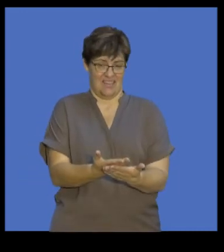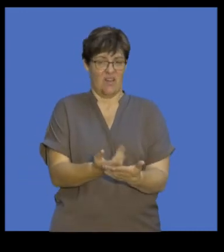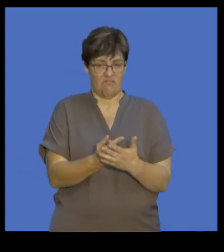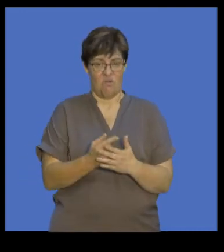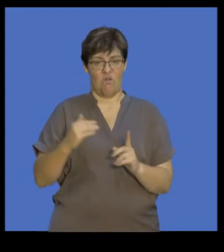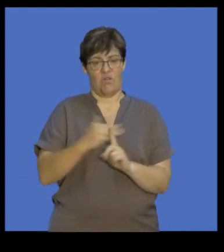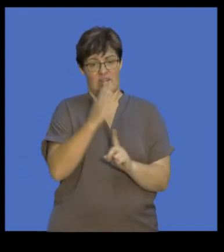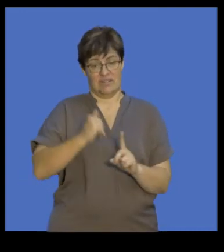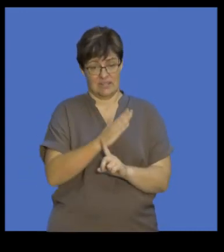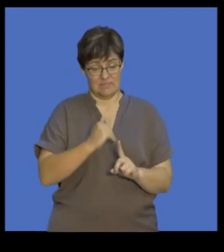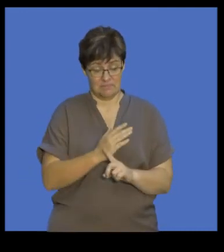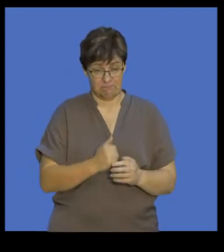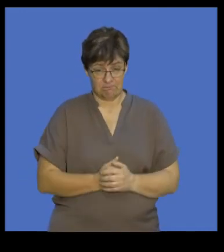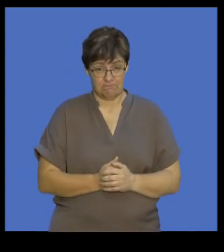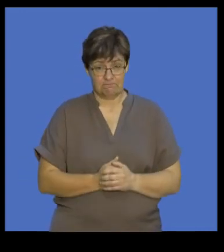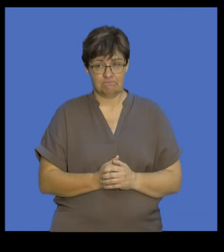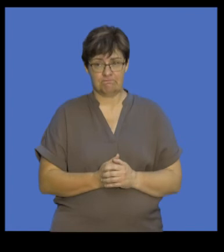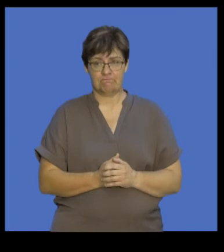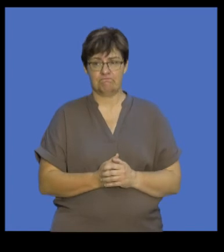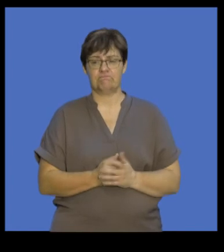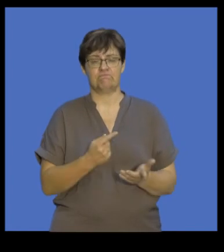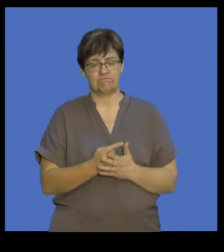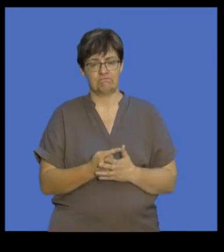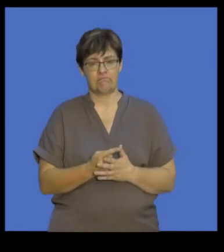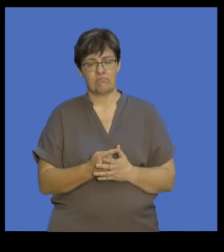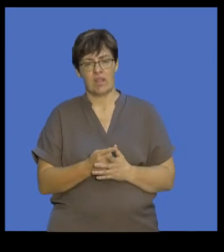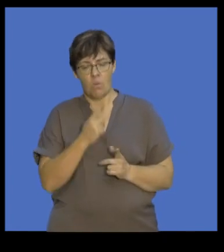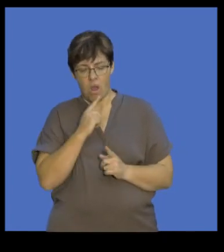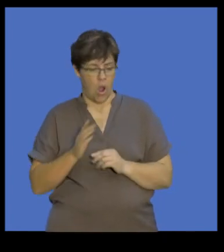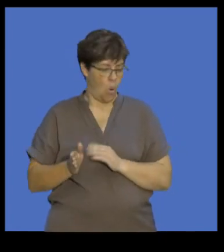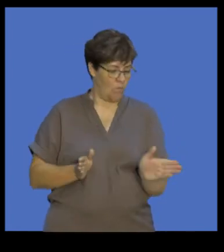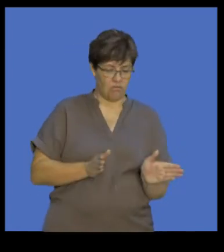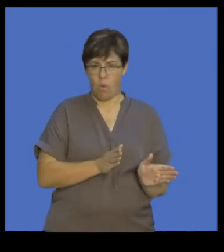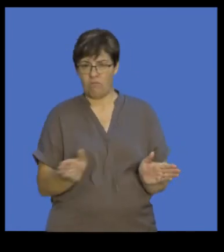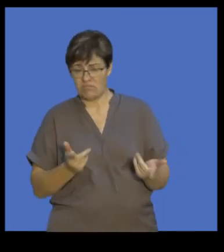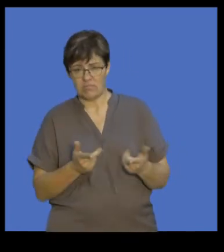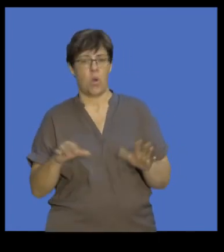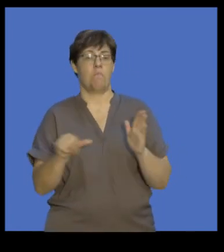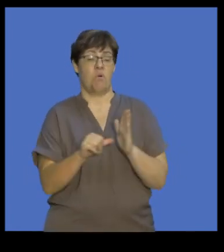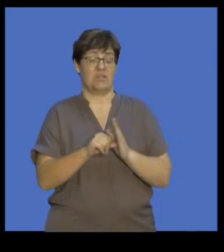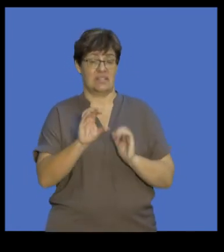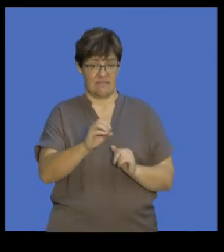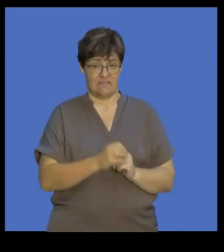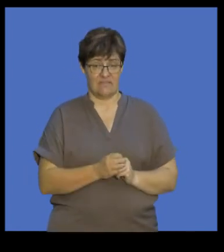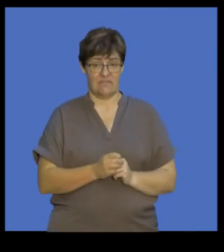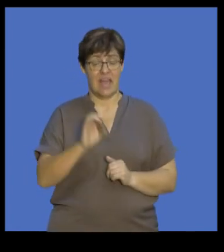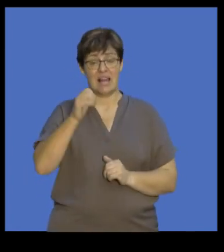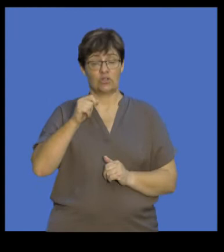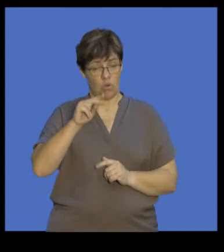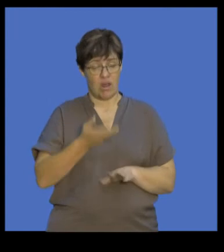of current, okay? Right. Now, the direction of current in a circuit, very, very important,